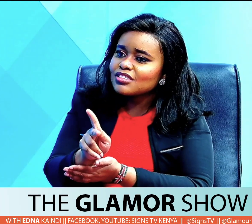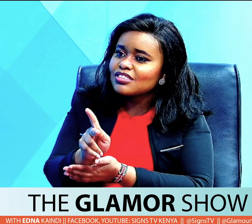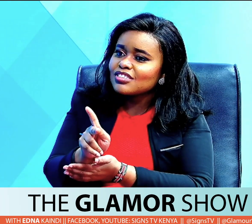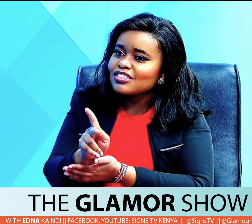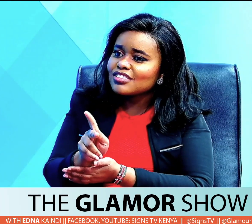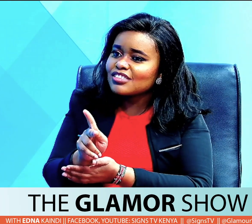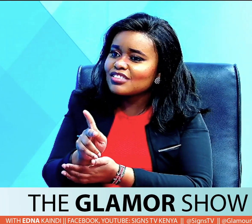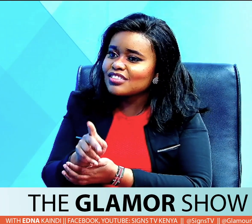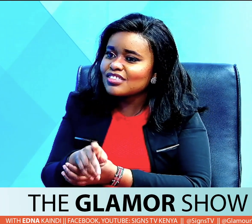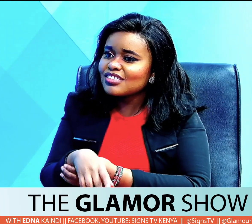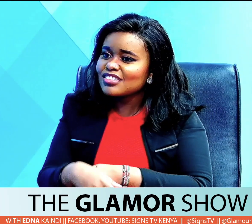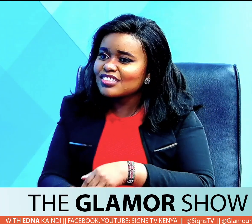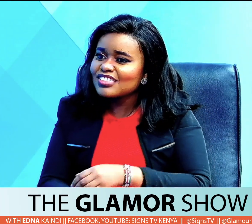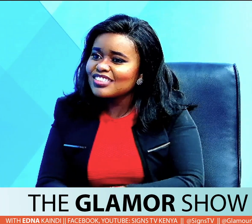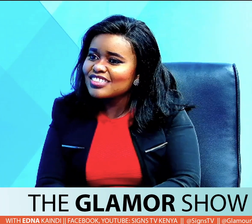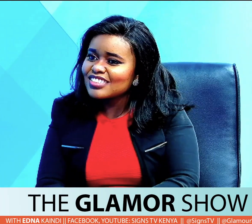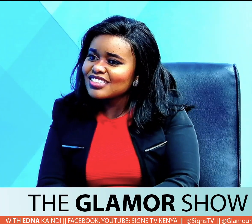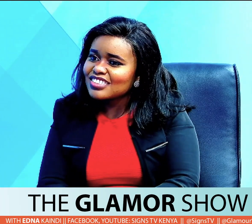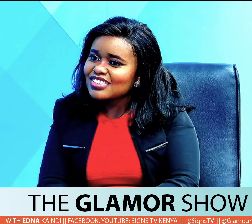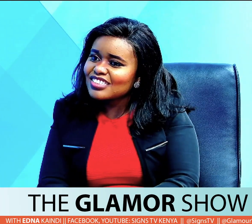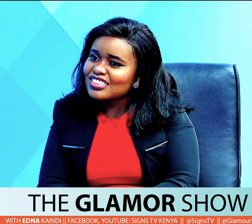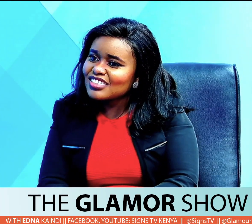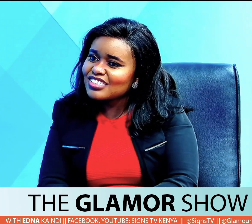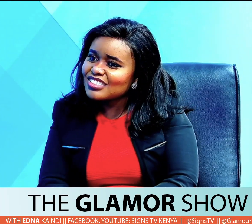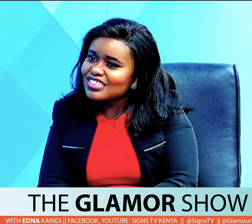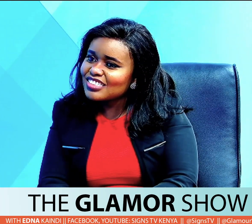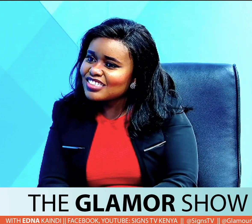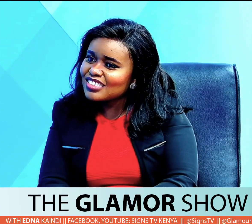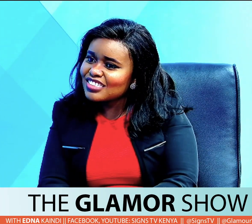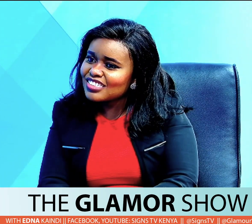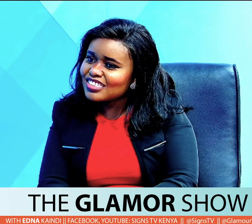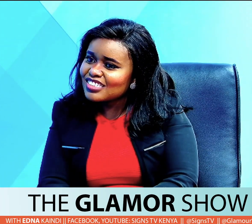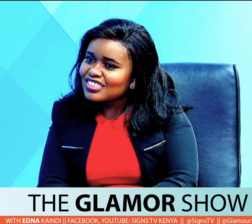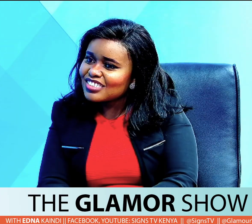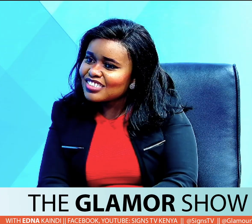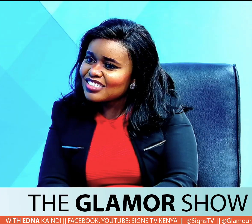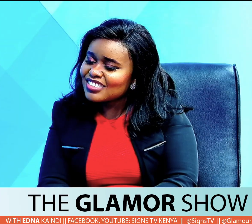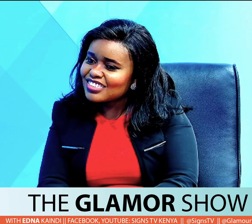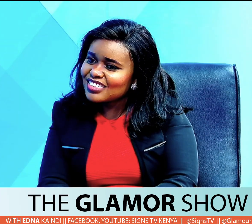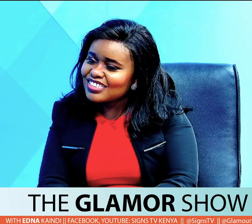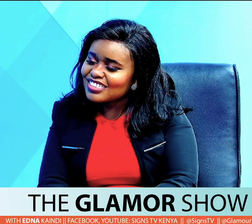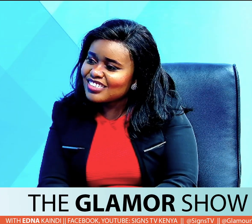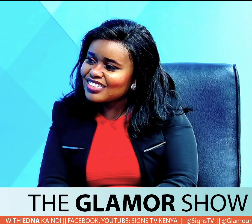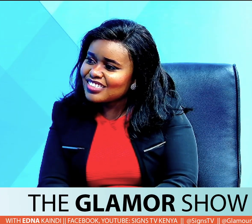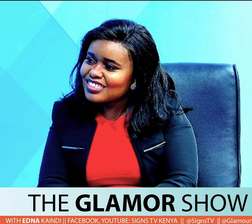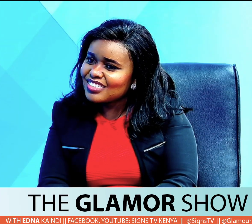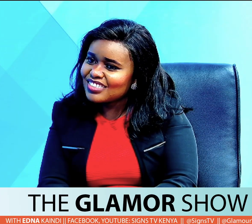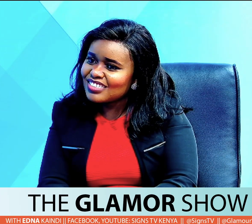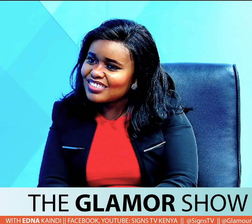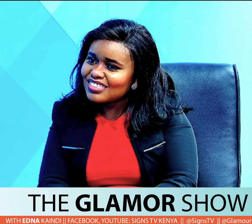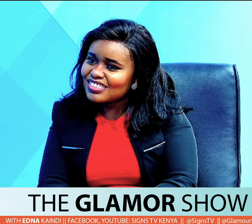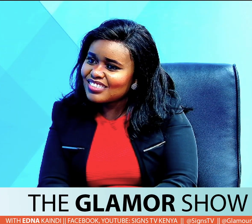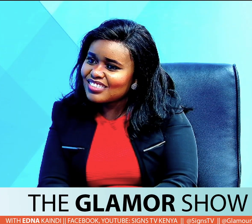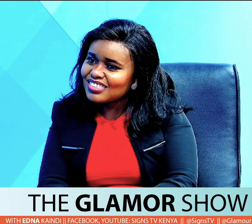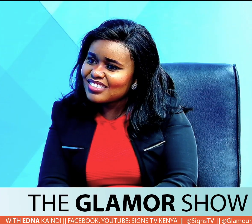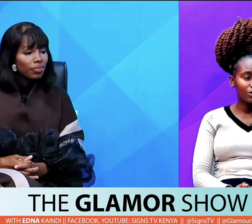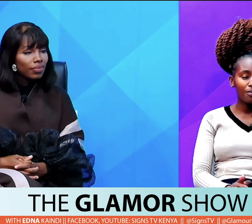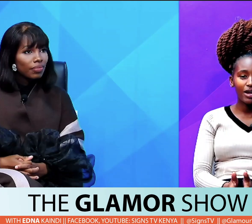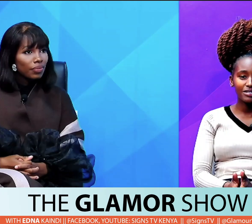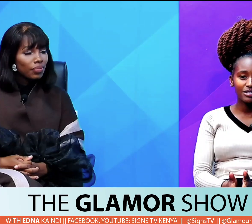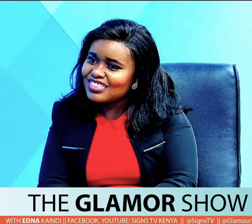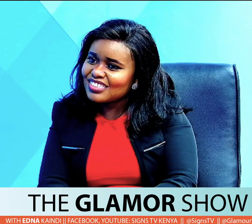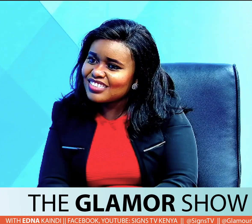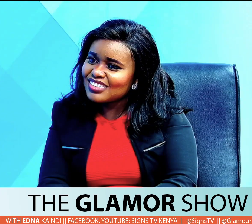we also do the prices vary when someone has a frontal or a different type of wig for installation to be done. Do